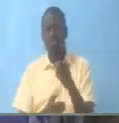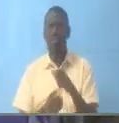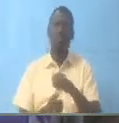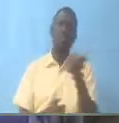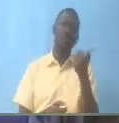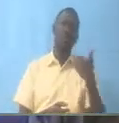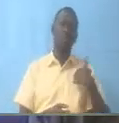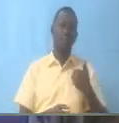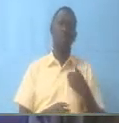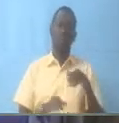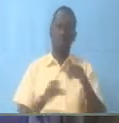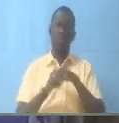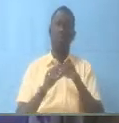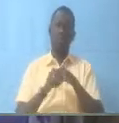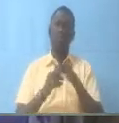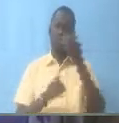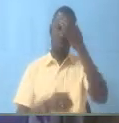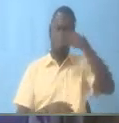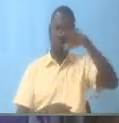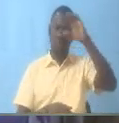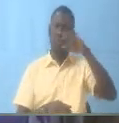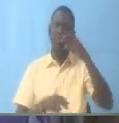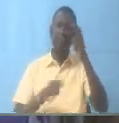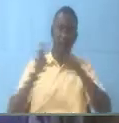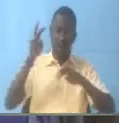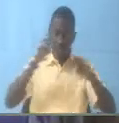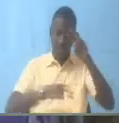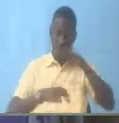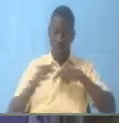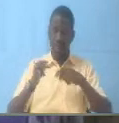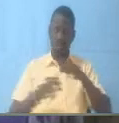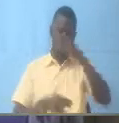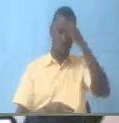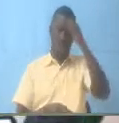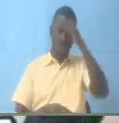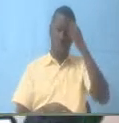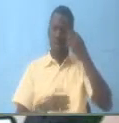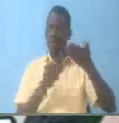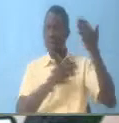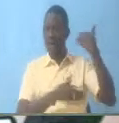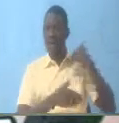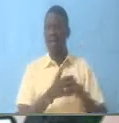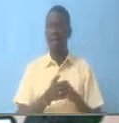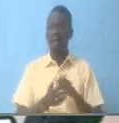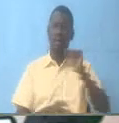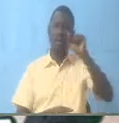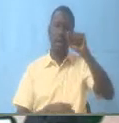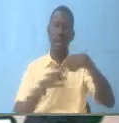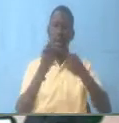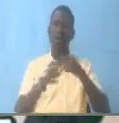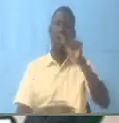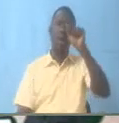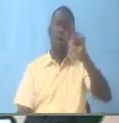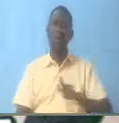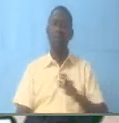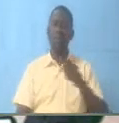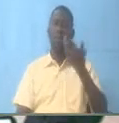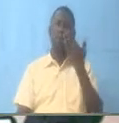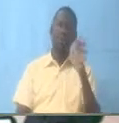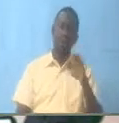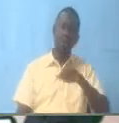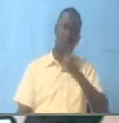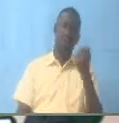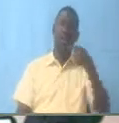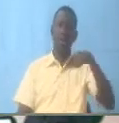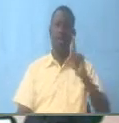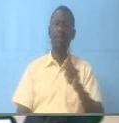ak tànneef goo xam ne nii boole woon nañ ma ci kuréeli kilifa yoo xam ne nii nag ñoo seqoon penc gannaaw boo xamee ne nii xew-xewi